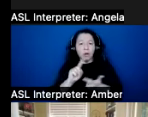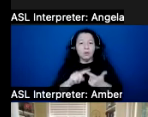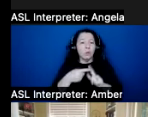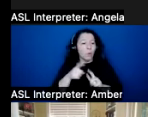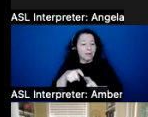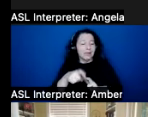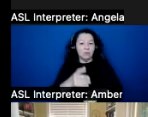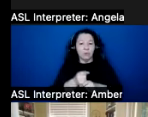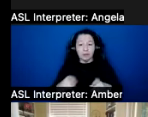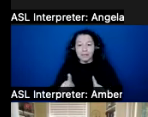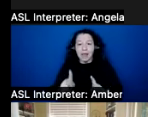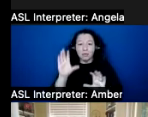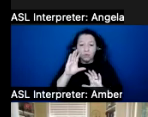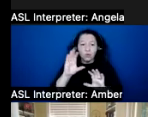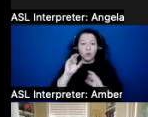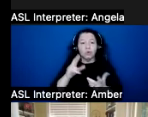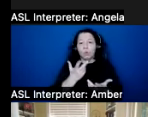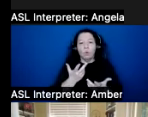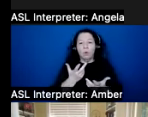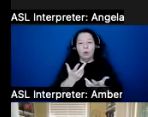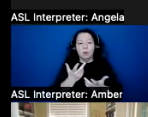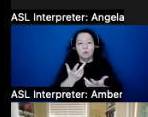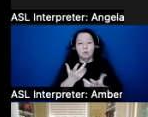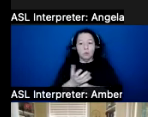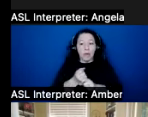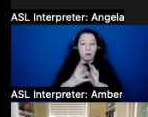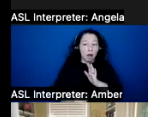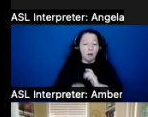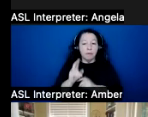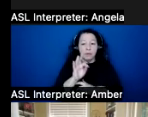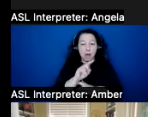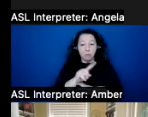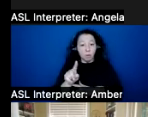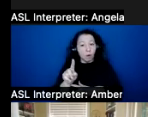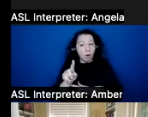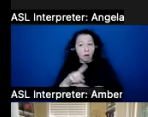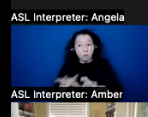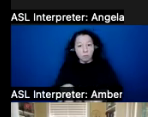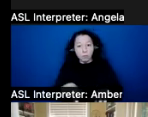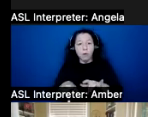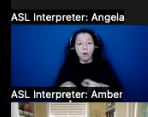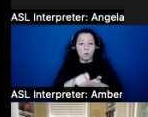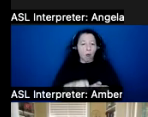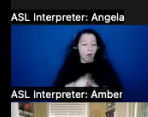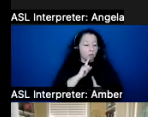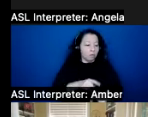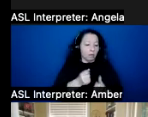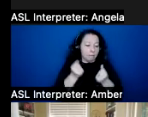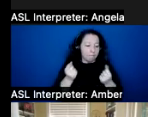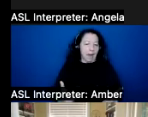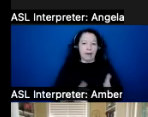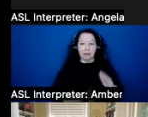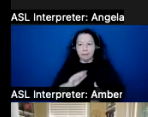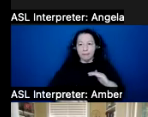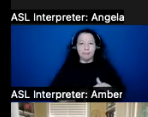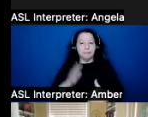consent to search or execute, obtain copy of a 911 tape, and then writing a report. So there's a lot of stuff that